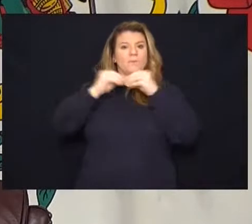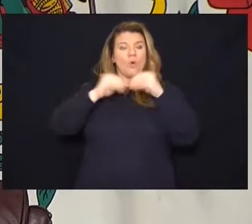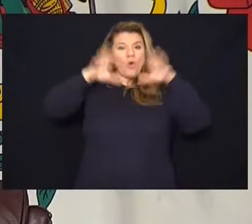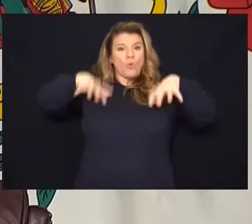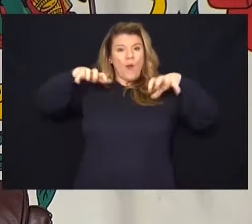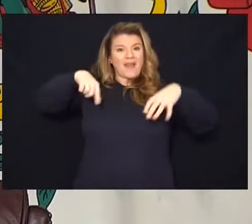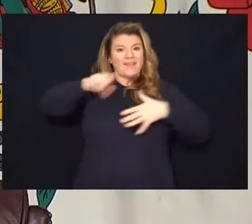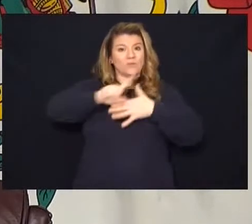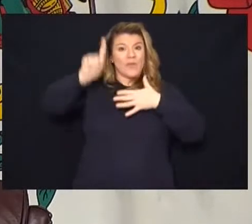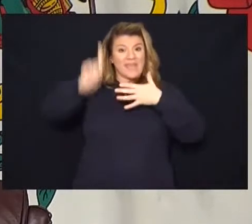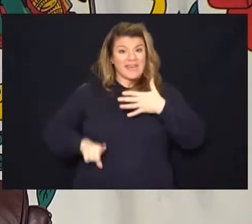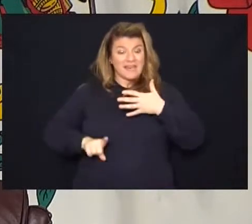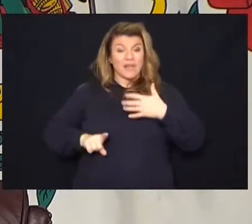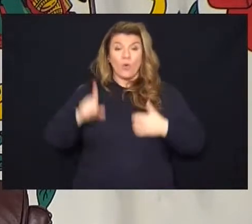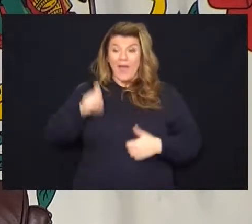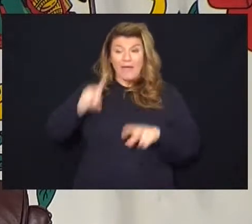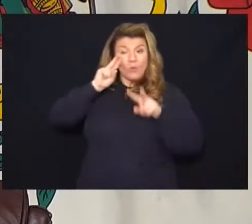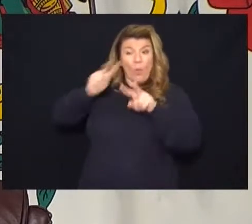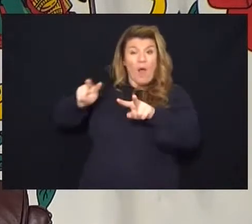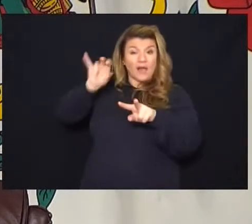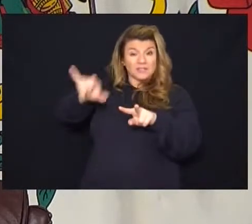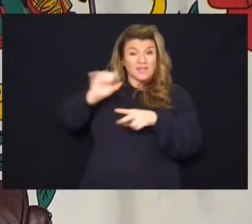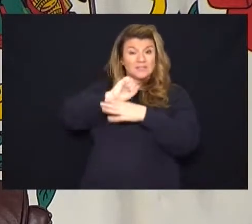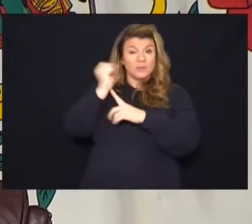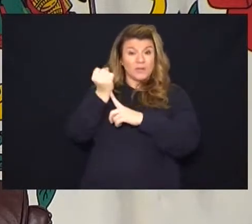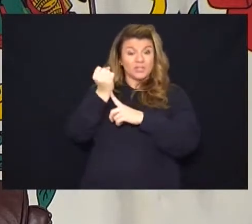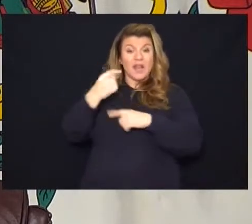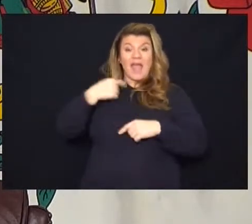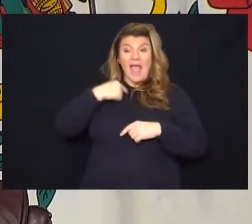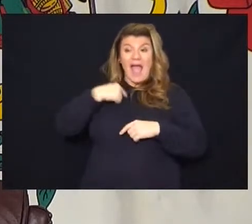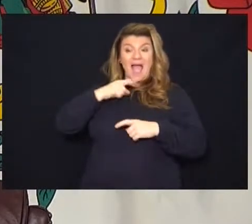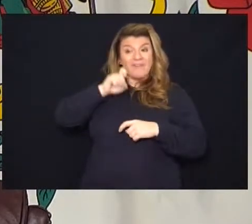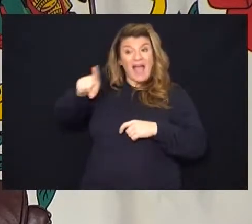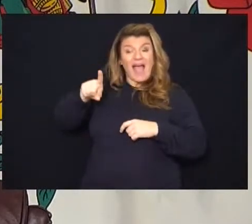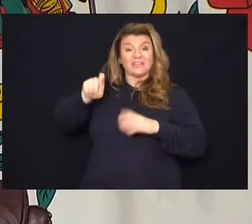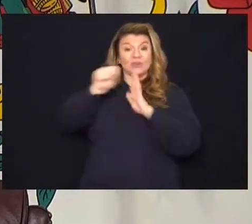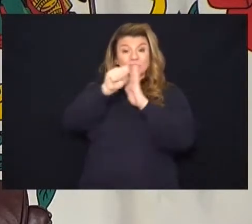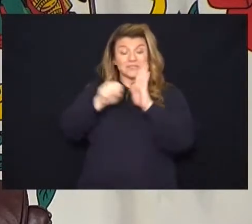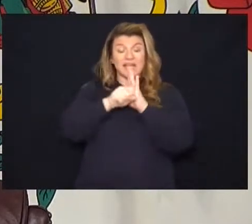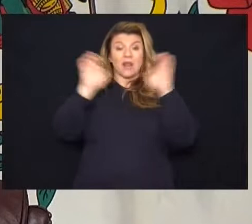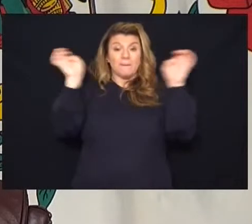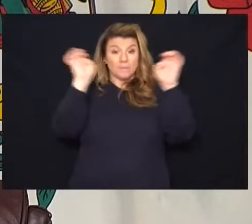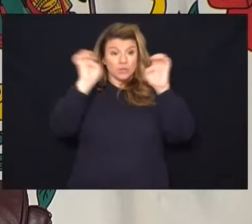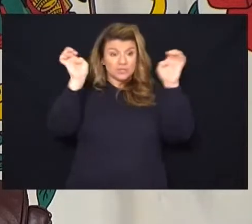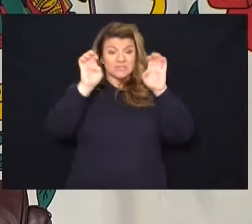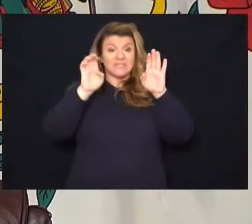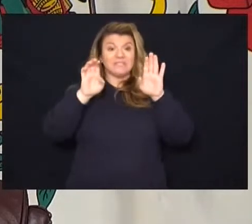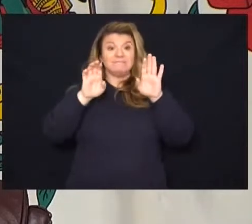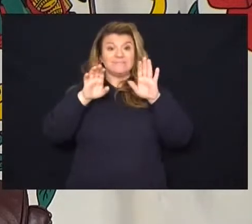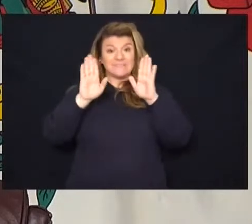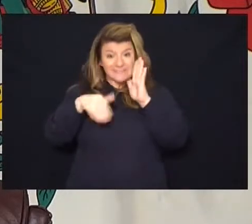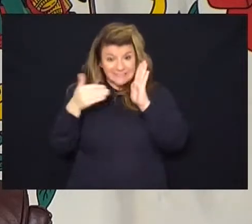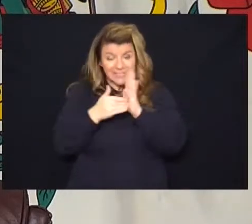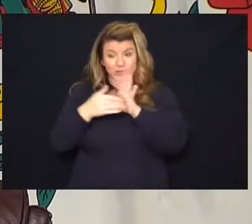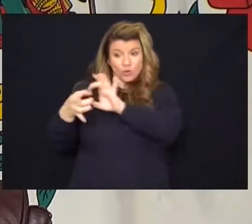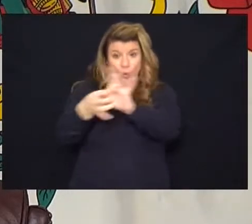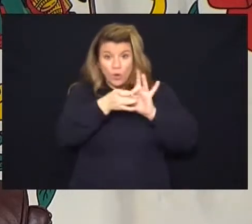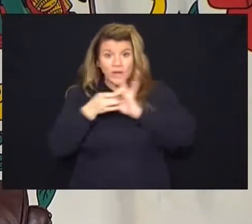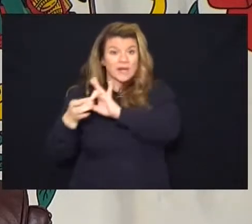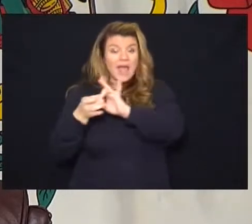weekend. You know, we just got to watch that, you know, and I've directed our State Emergency Operations Center, and they're coordinating with everybody,